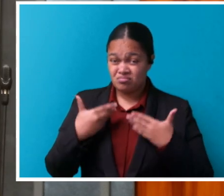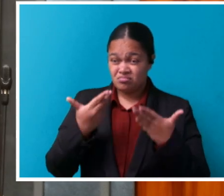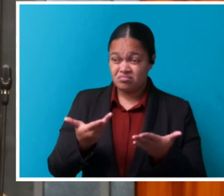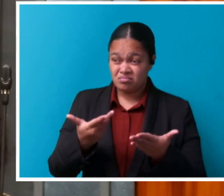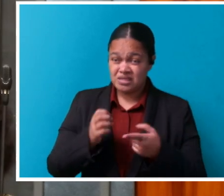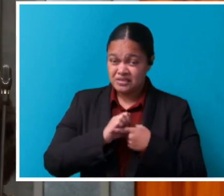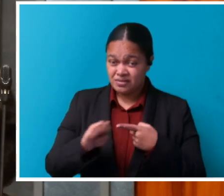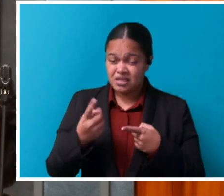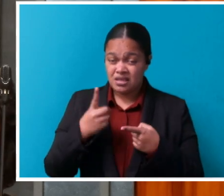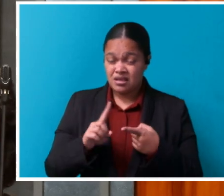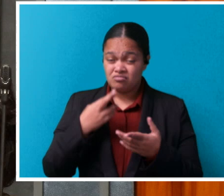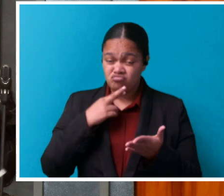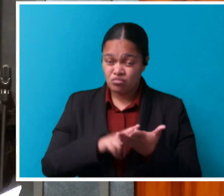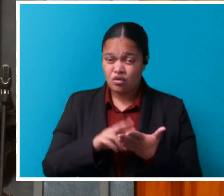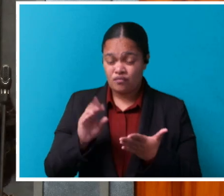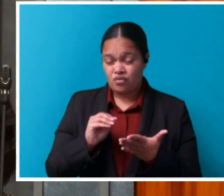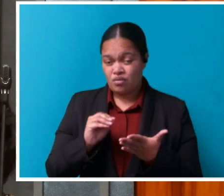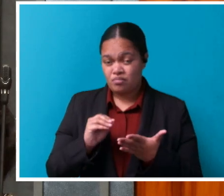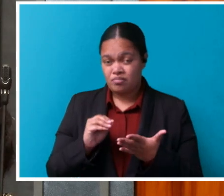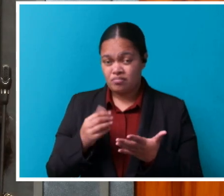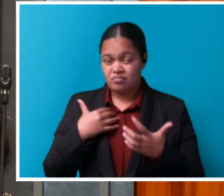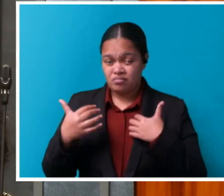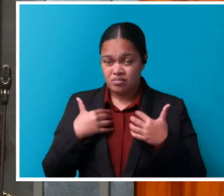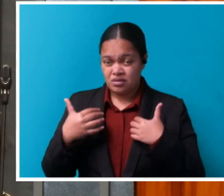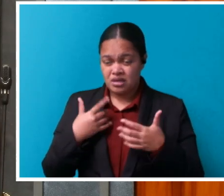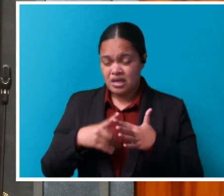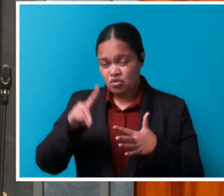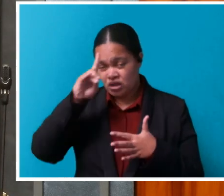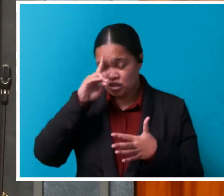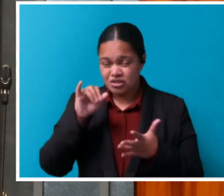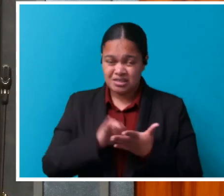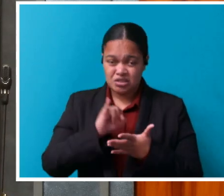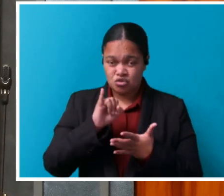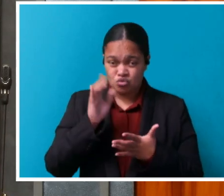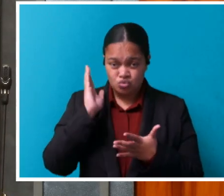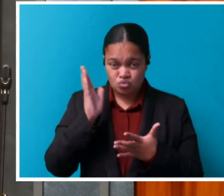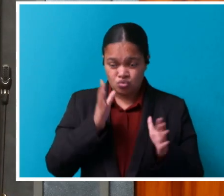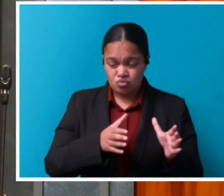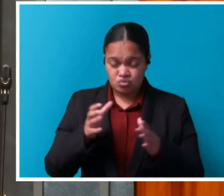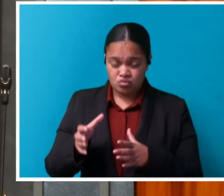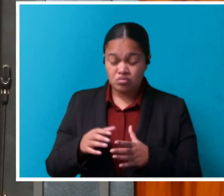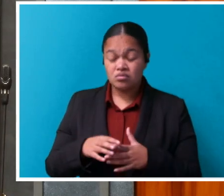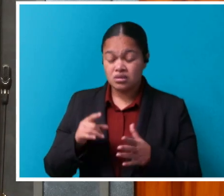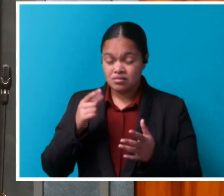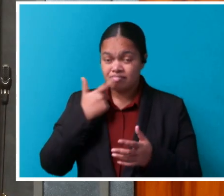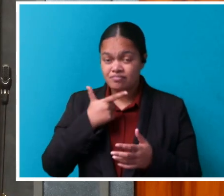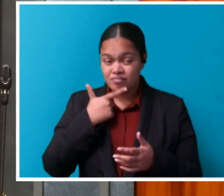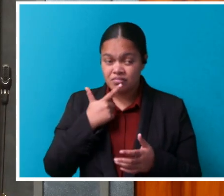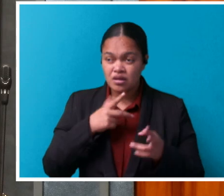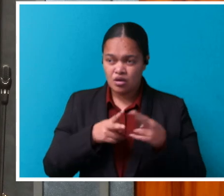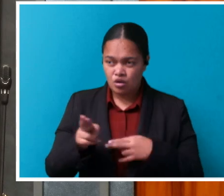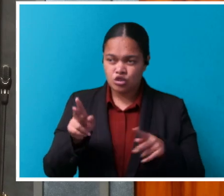and information from Tertiary Education Institute, TSLS had also launched TSLS